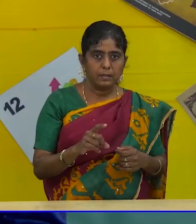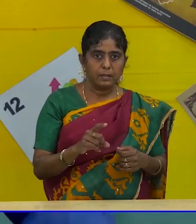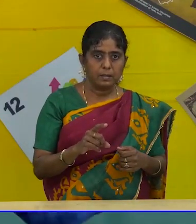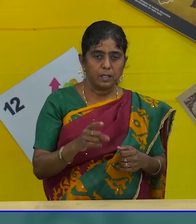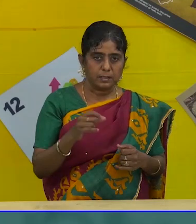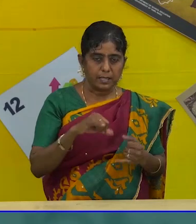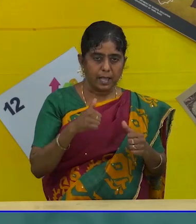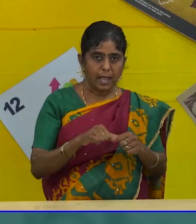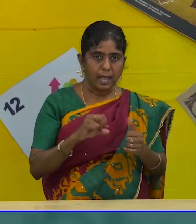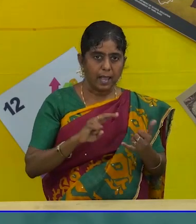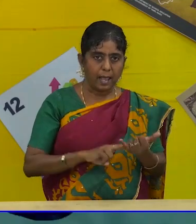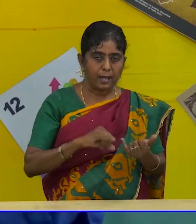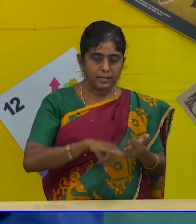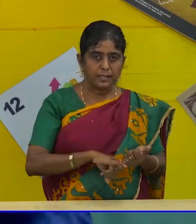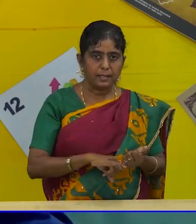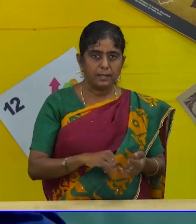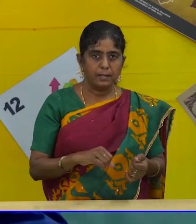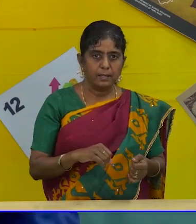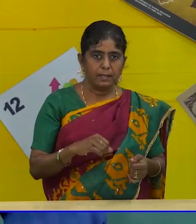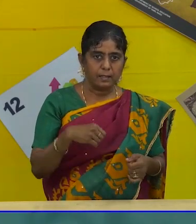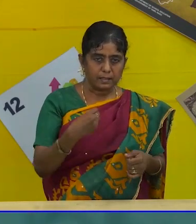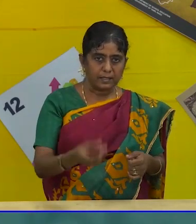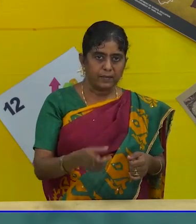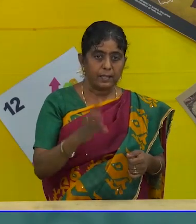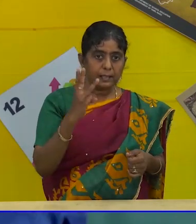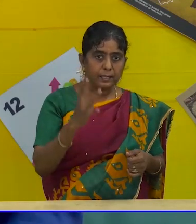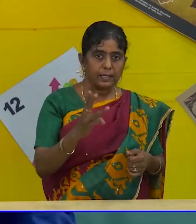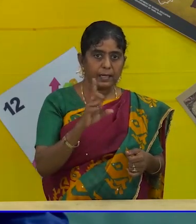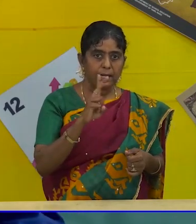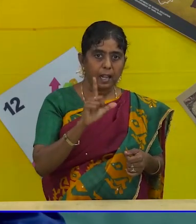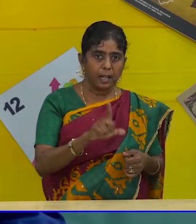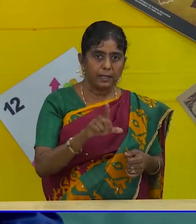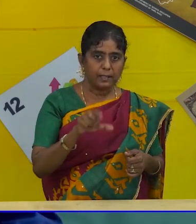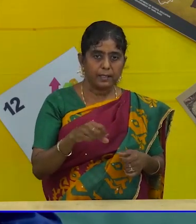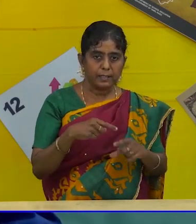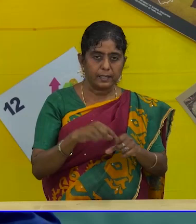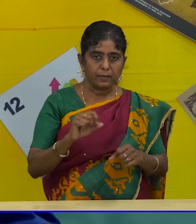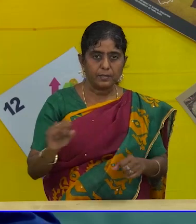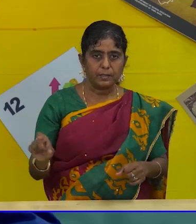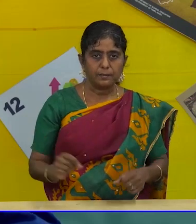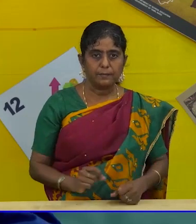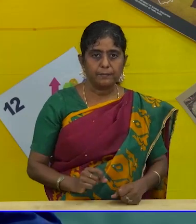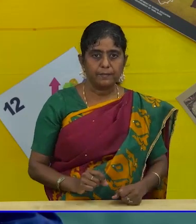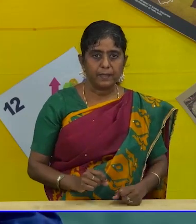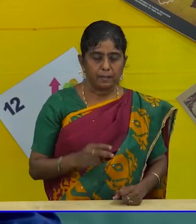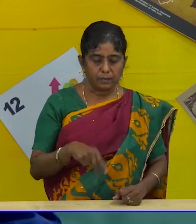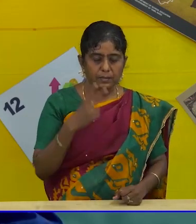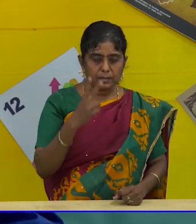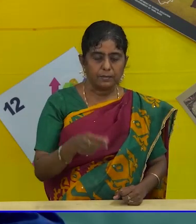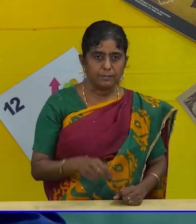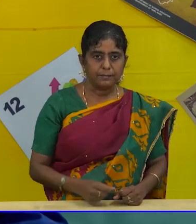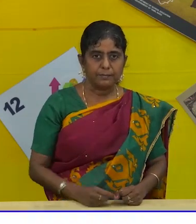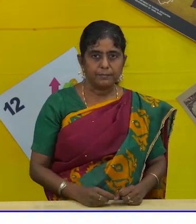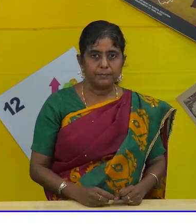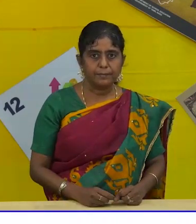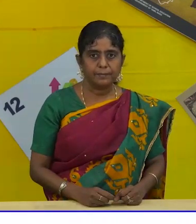called the solution of the given three linear equations. Let's see a